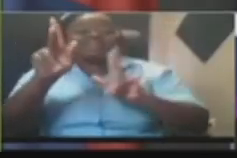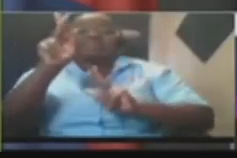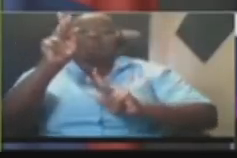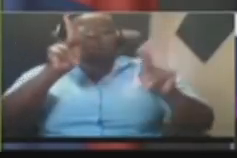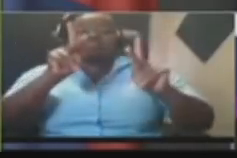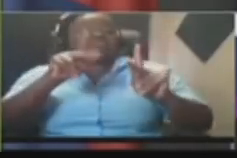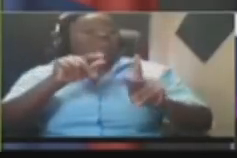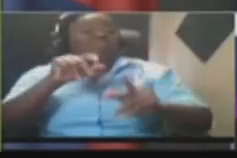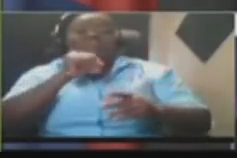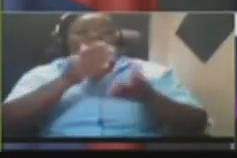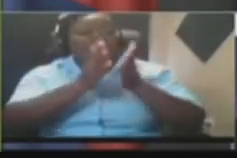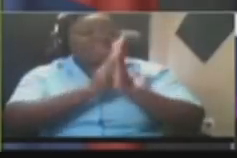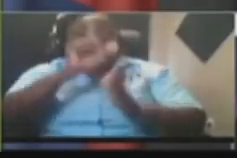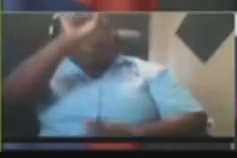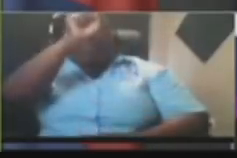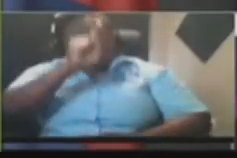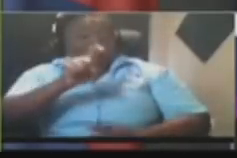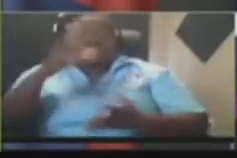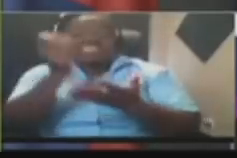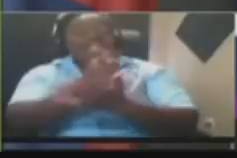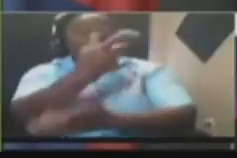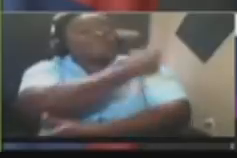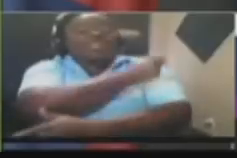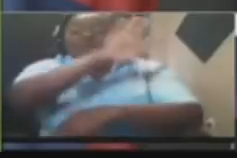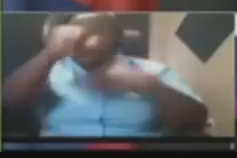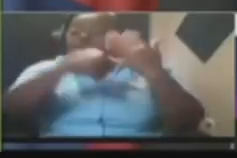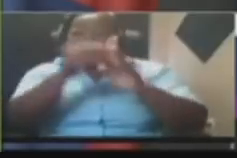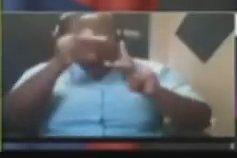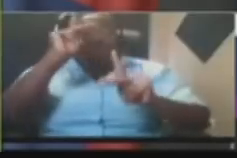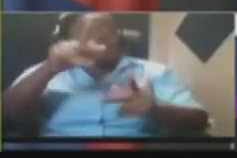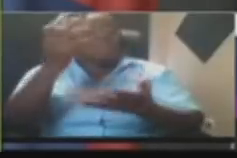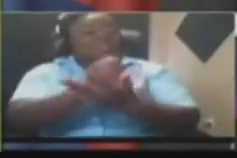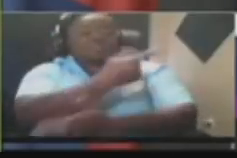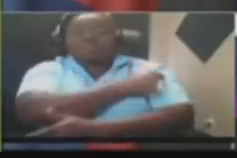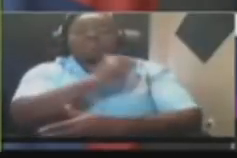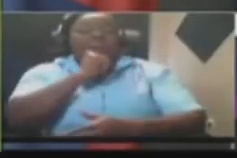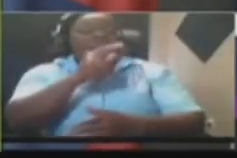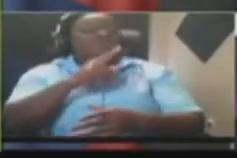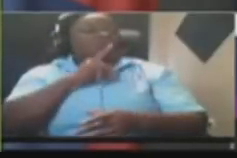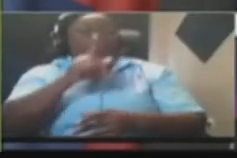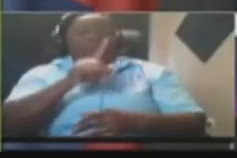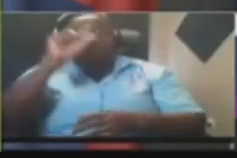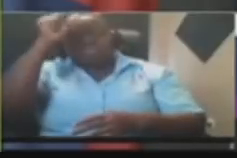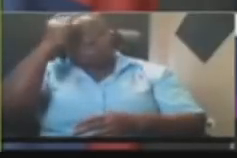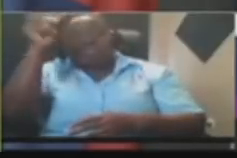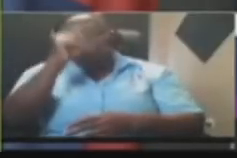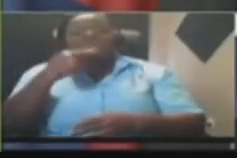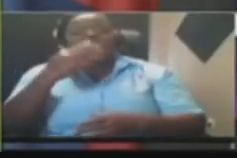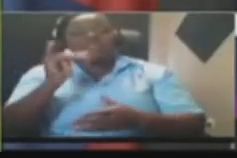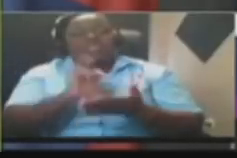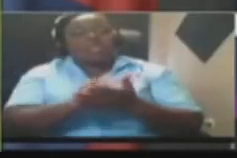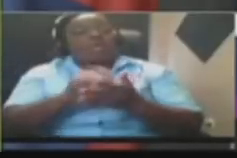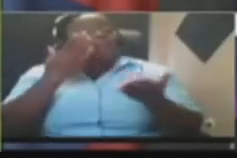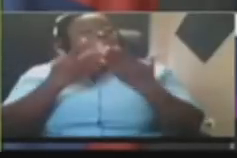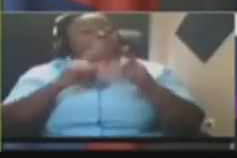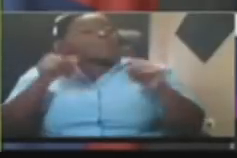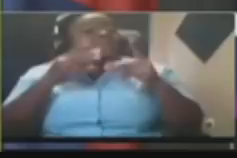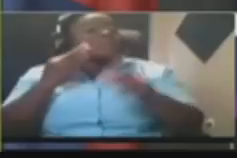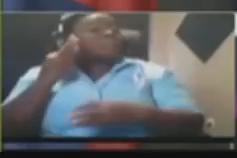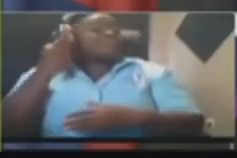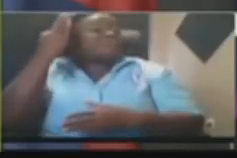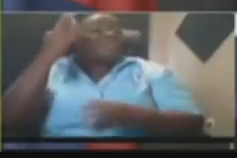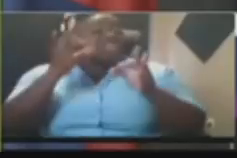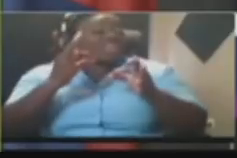cabinet, and we are not there at this stage. We are managing the virus and its variants with what is in front of us at the moment.